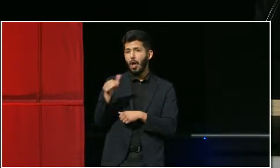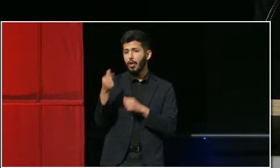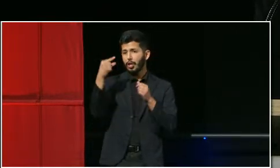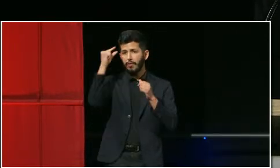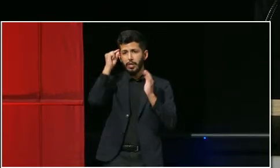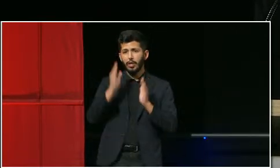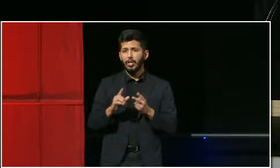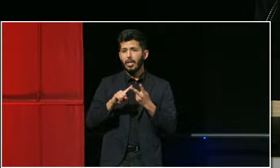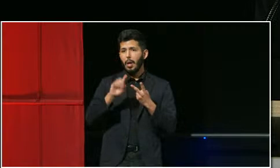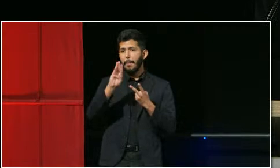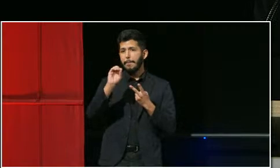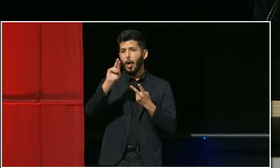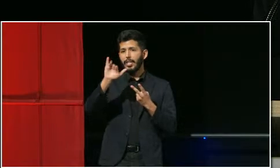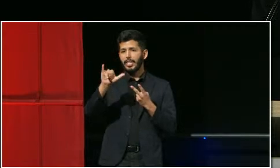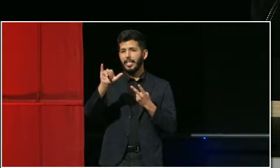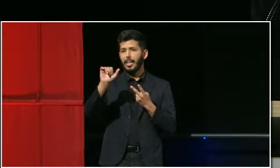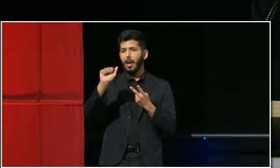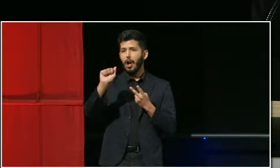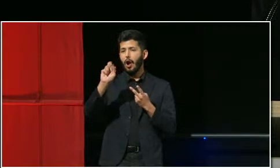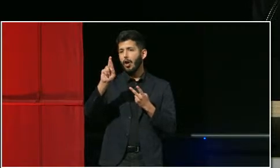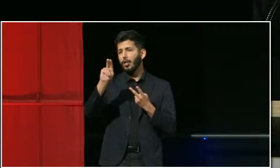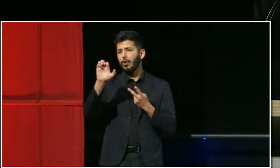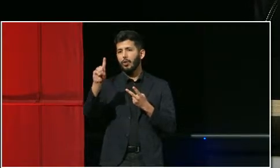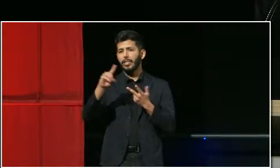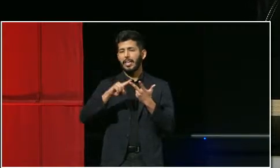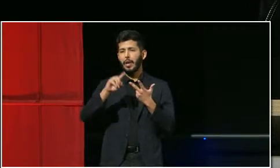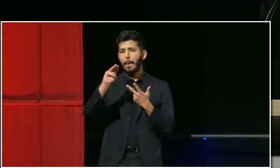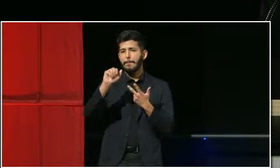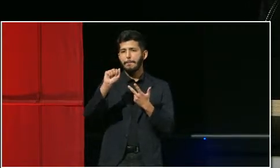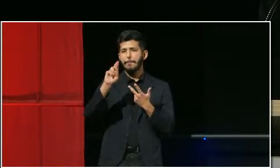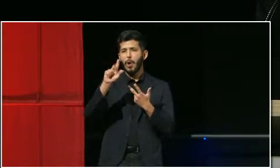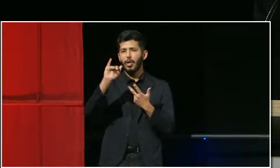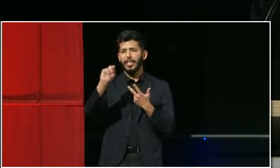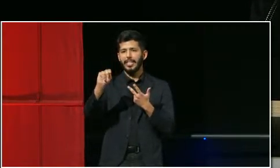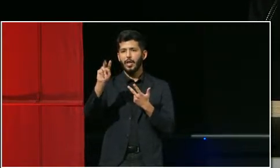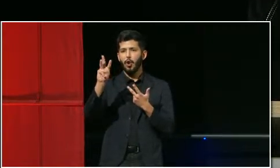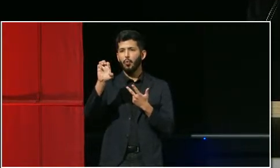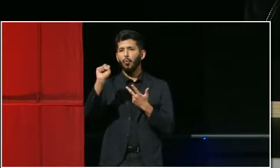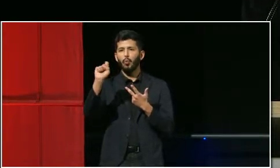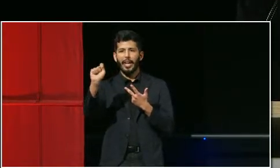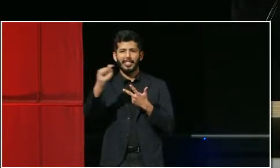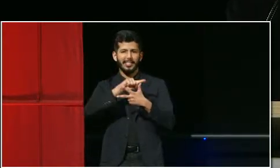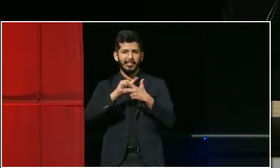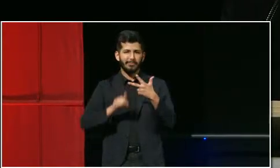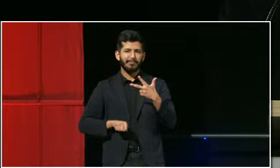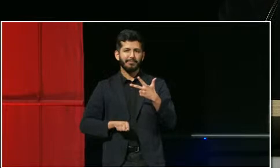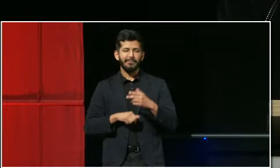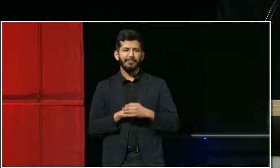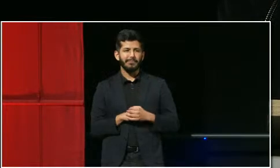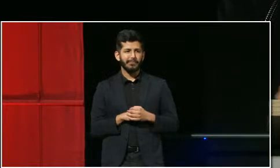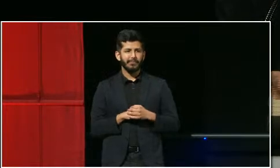governors, Bonnie Arnold and Marlon West. We welcome you